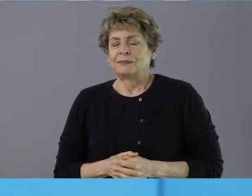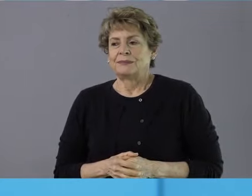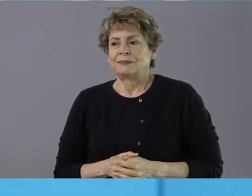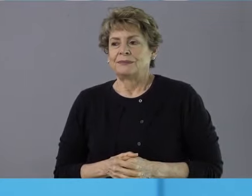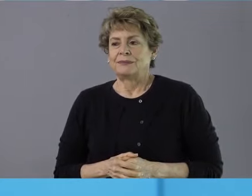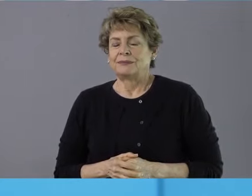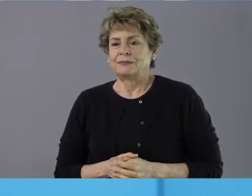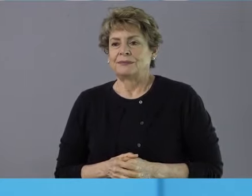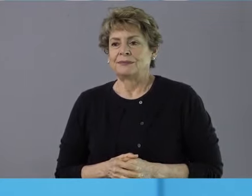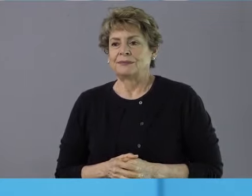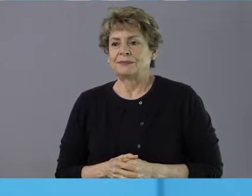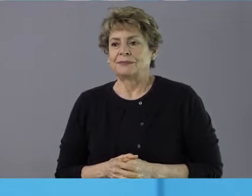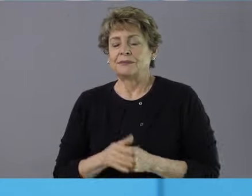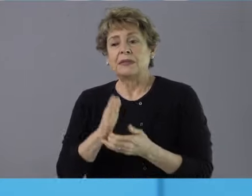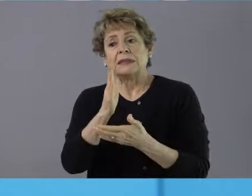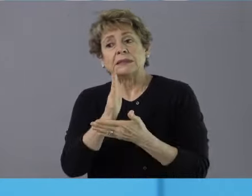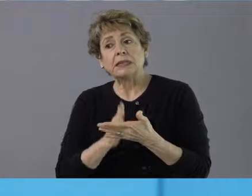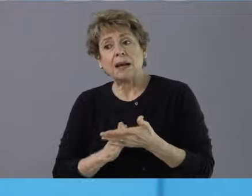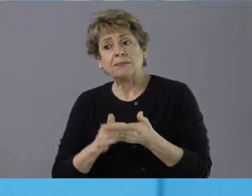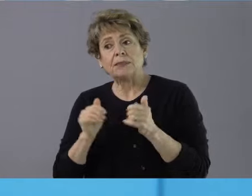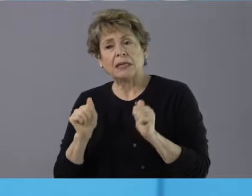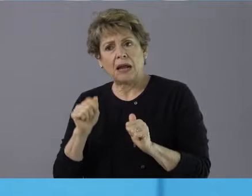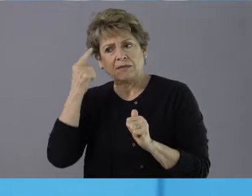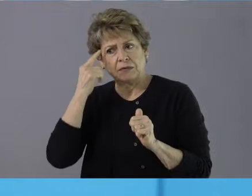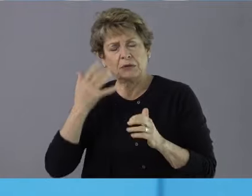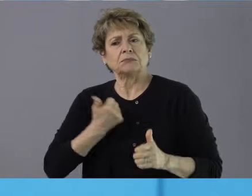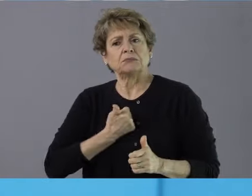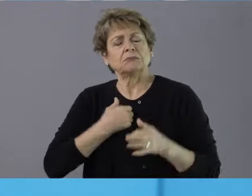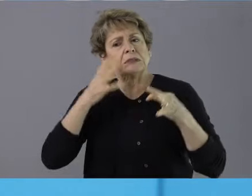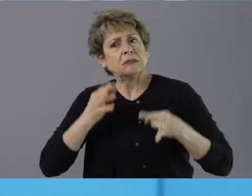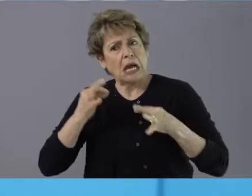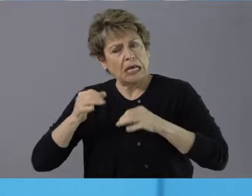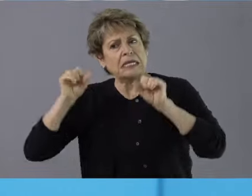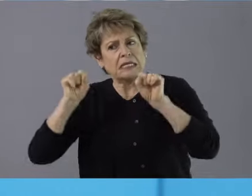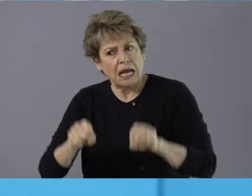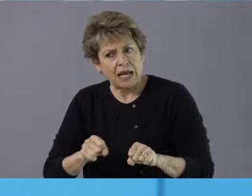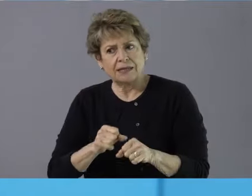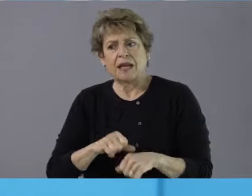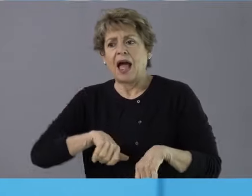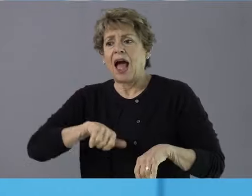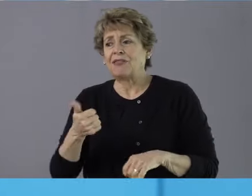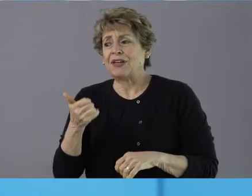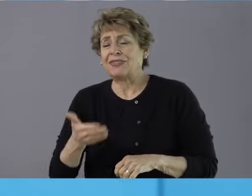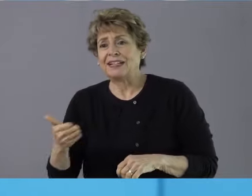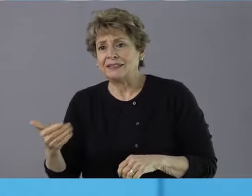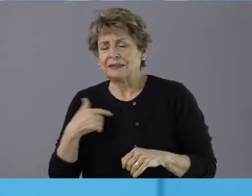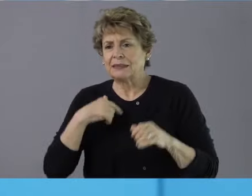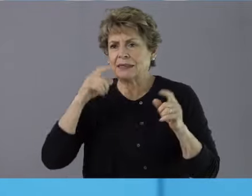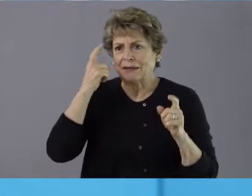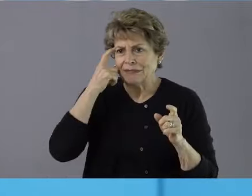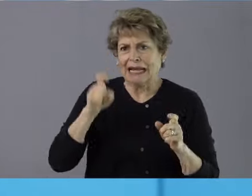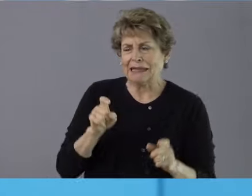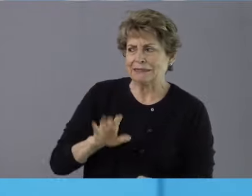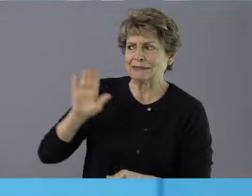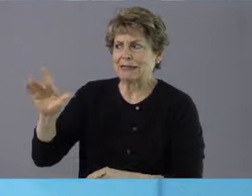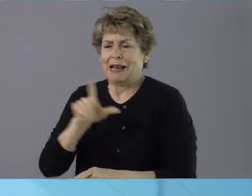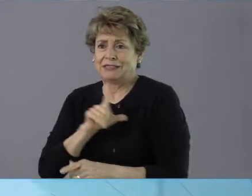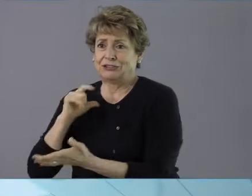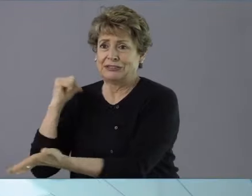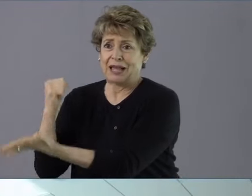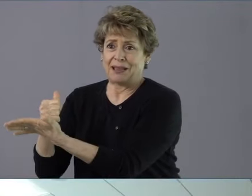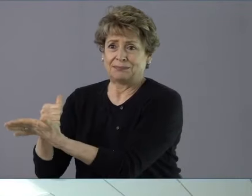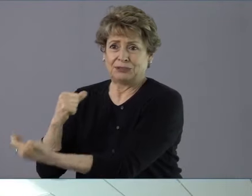the governor's office. The other, we're going to need the legislature's help, and I think there's more beyond that. And this is my